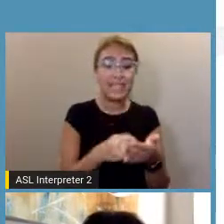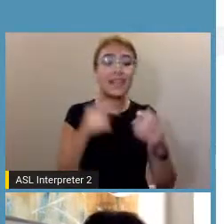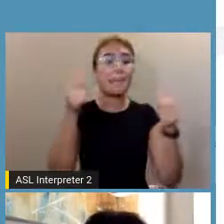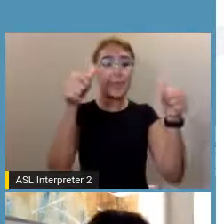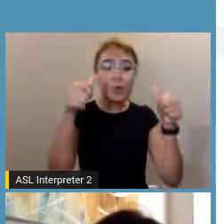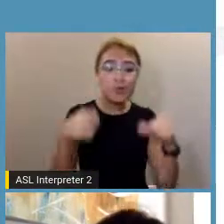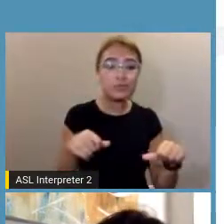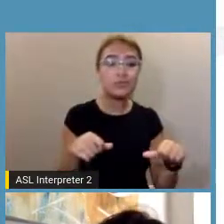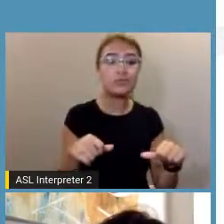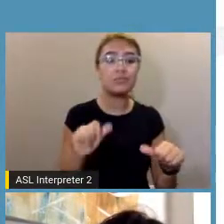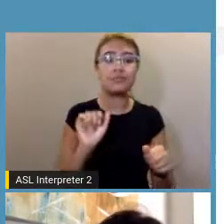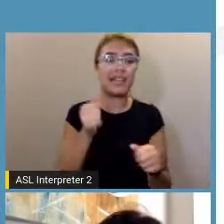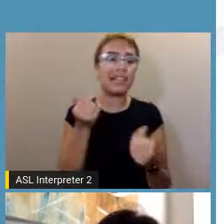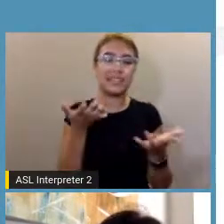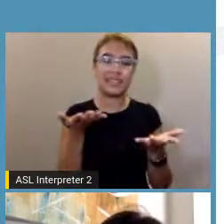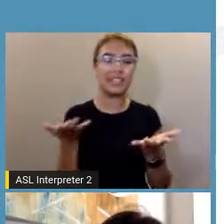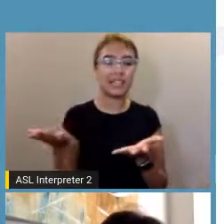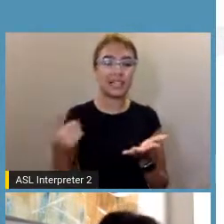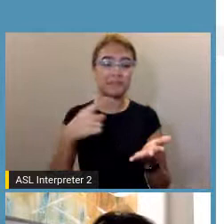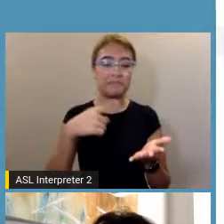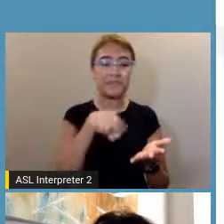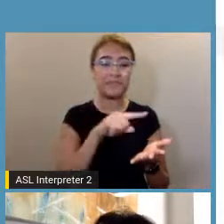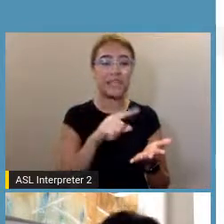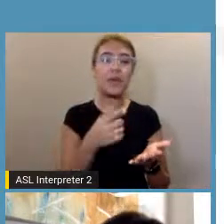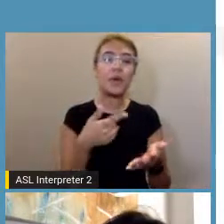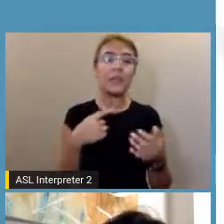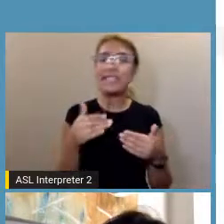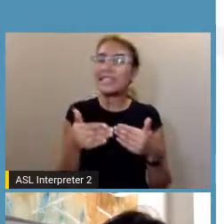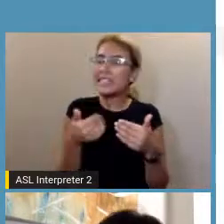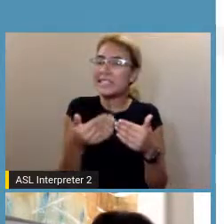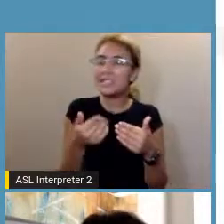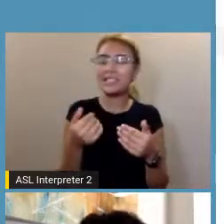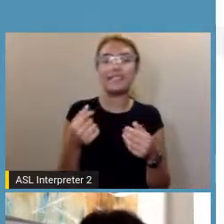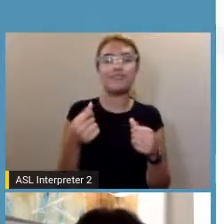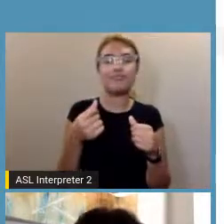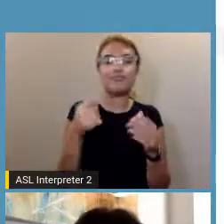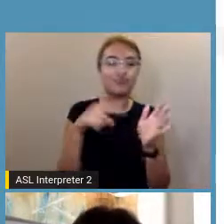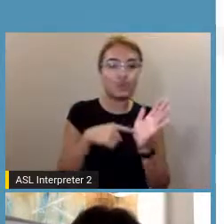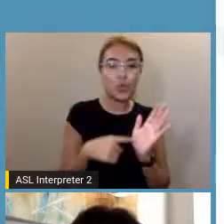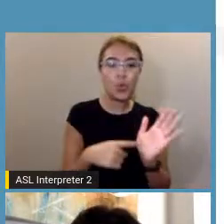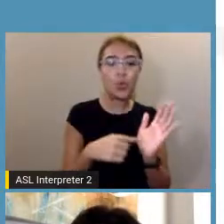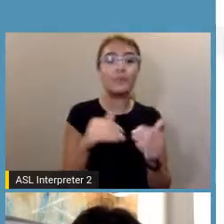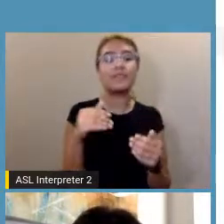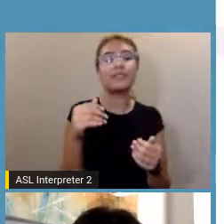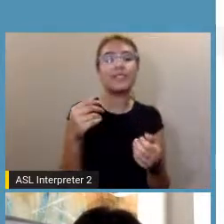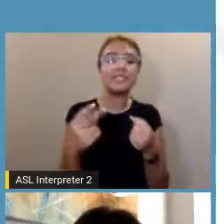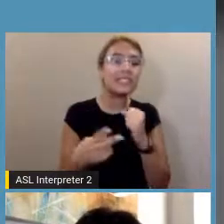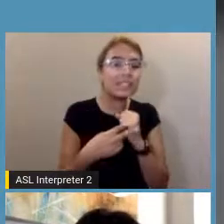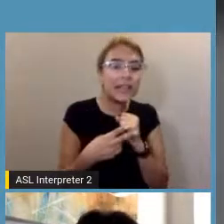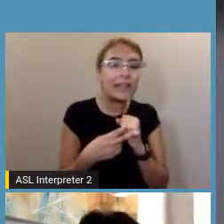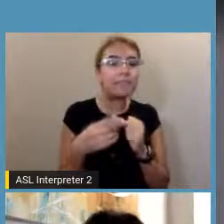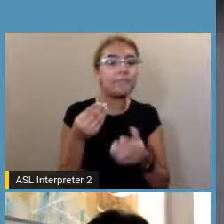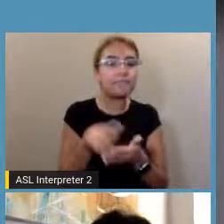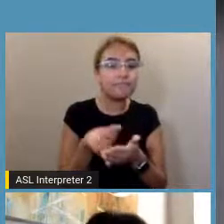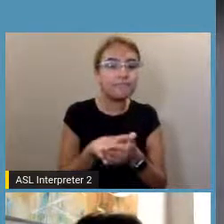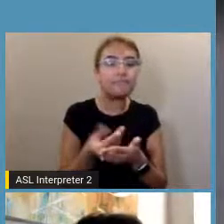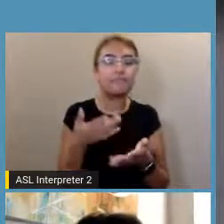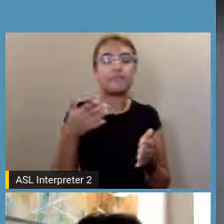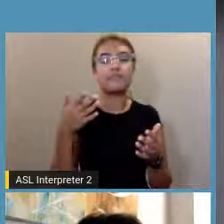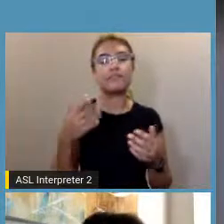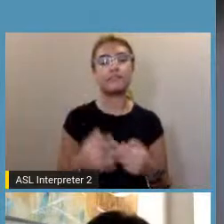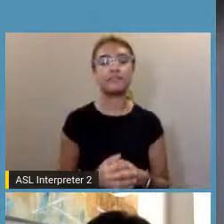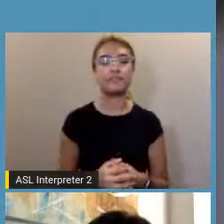posters, anything like that can be shown very easily in these spaces. And it saves you money in the long run. Then we